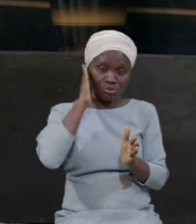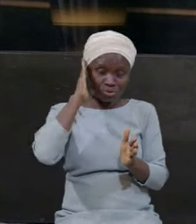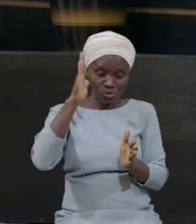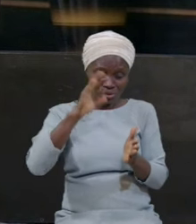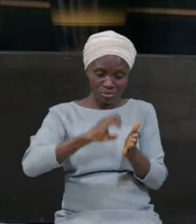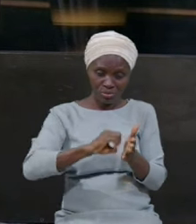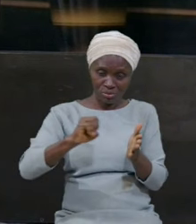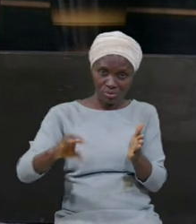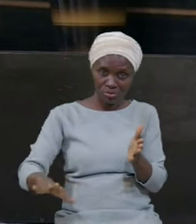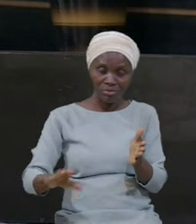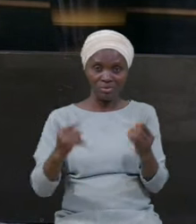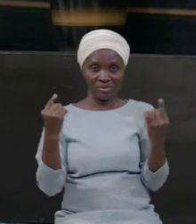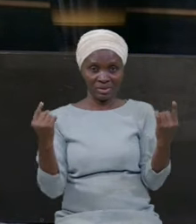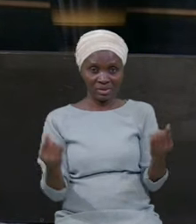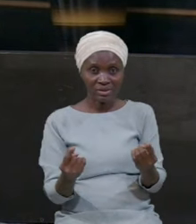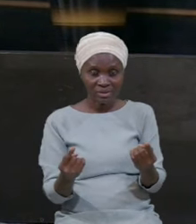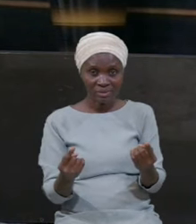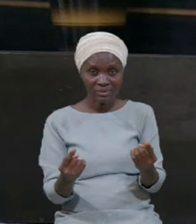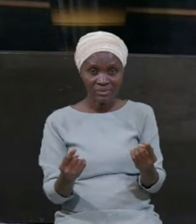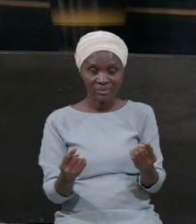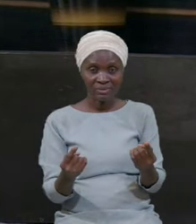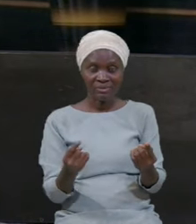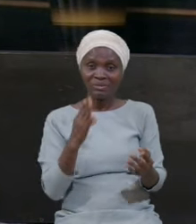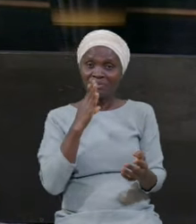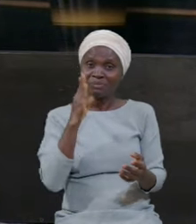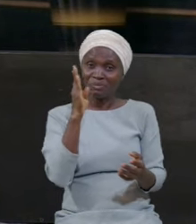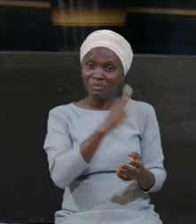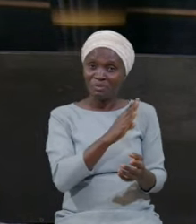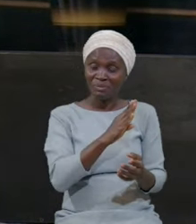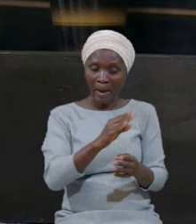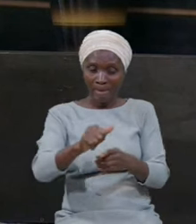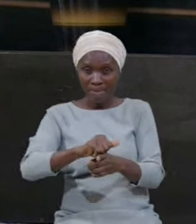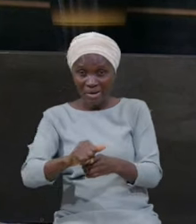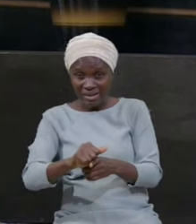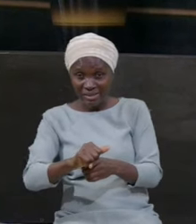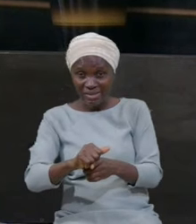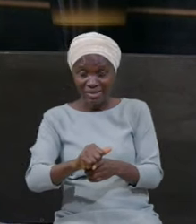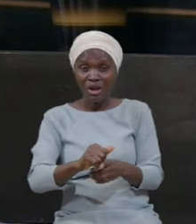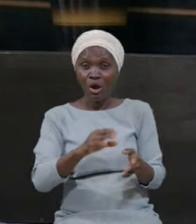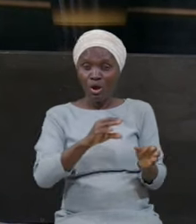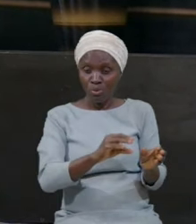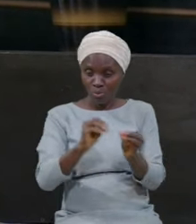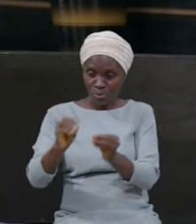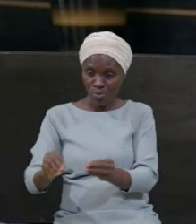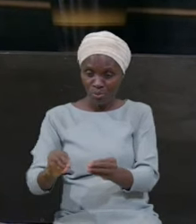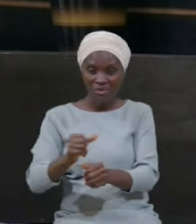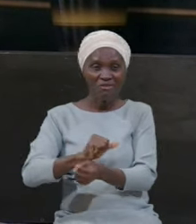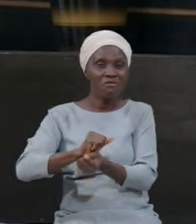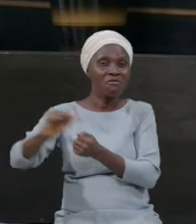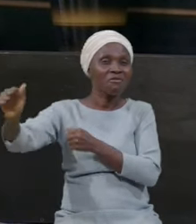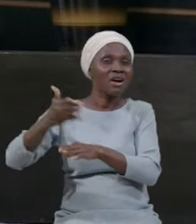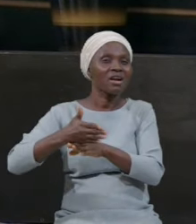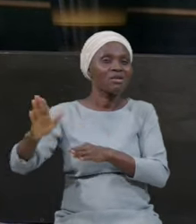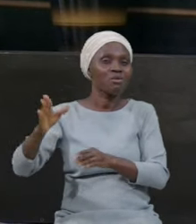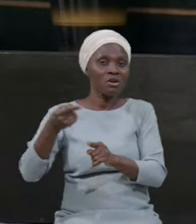transgression, evil doing, put that far away from thy tabernacle. Look at verse 24. In